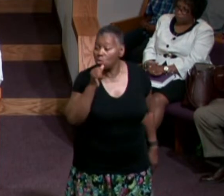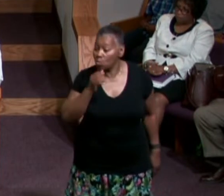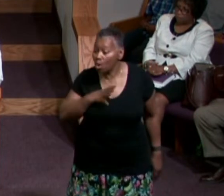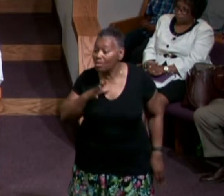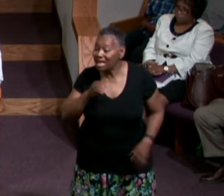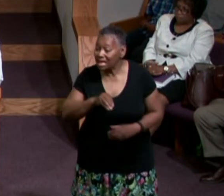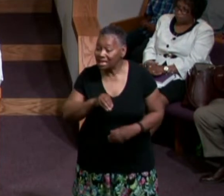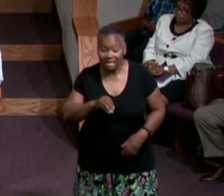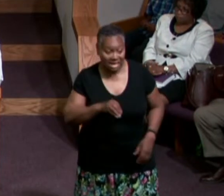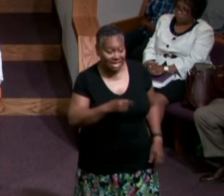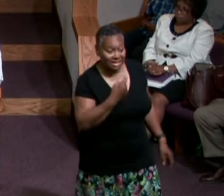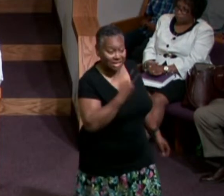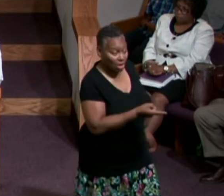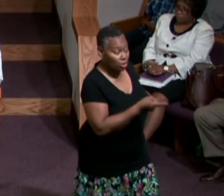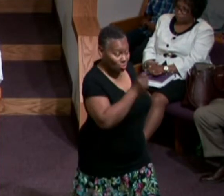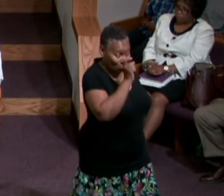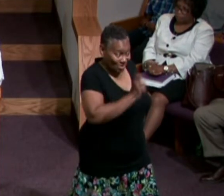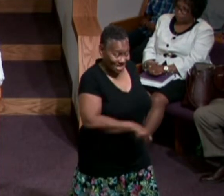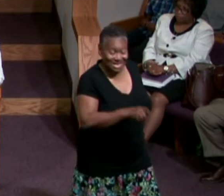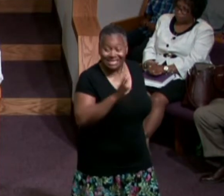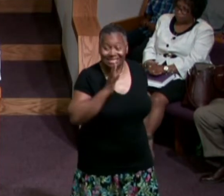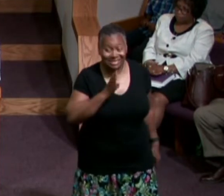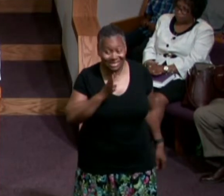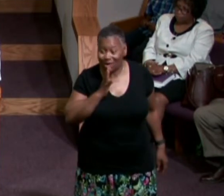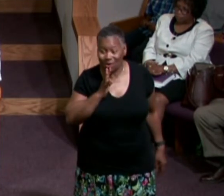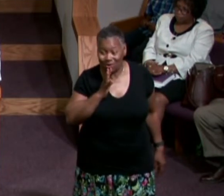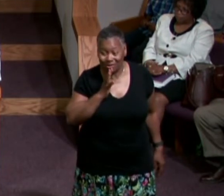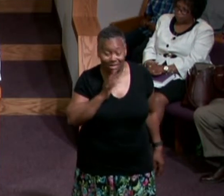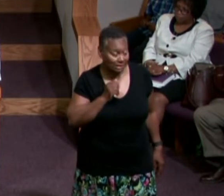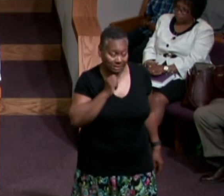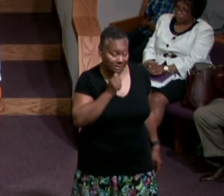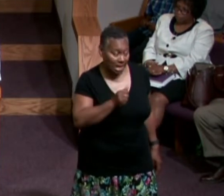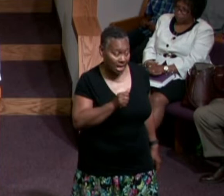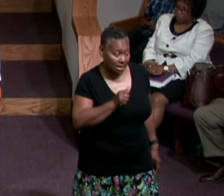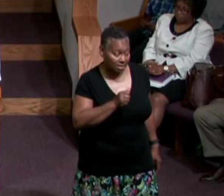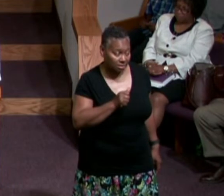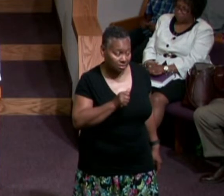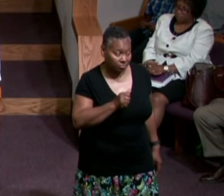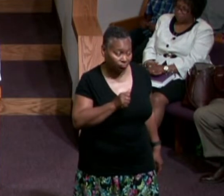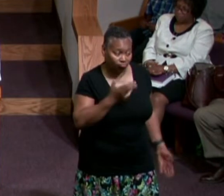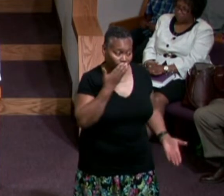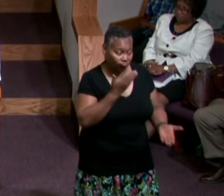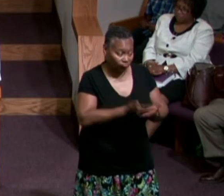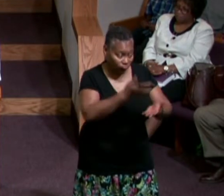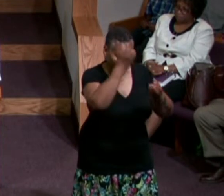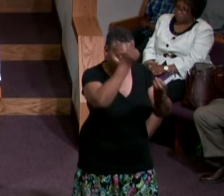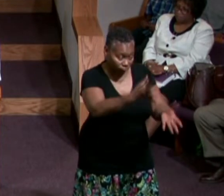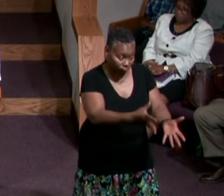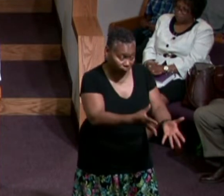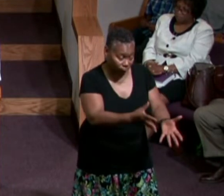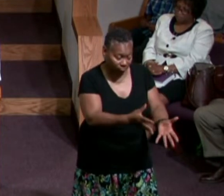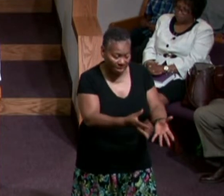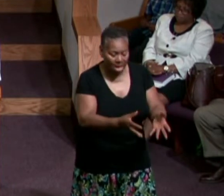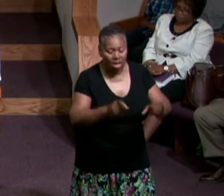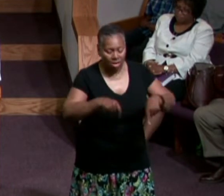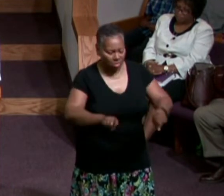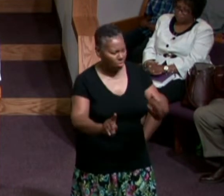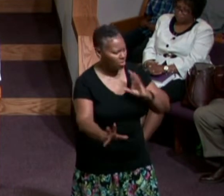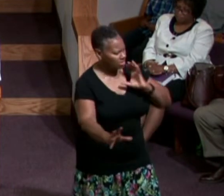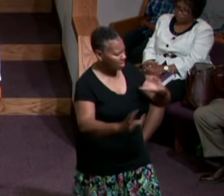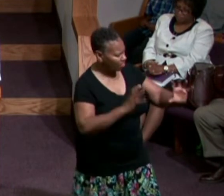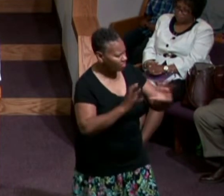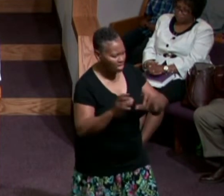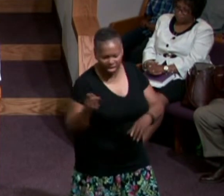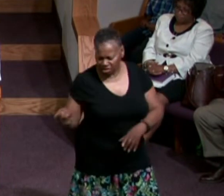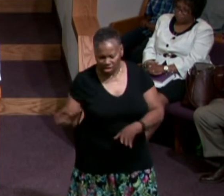you you need to talk, is rarely good news. In this conversation, she shares